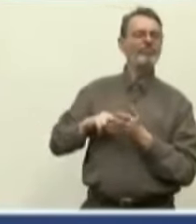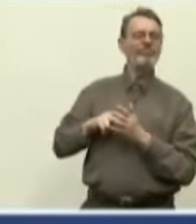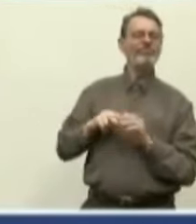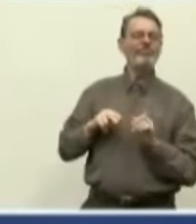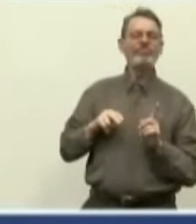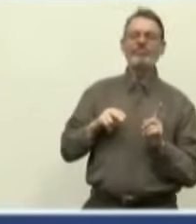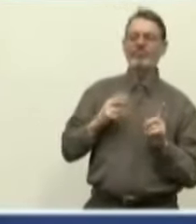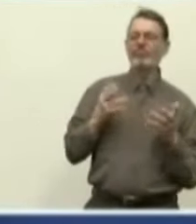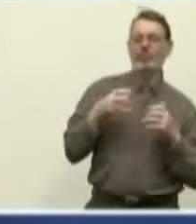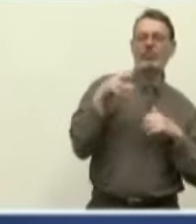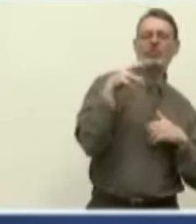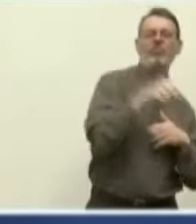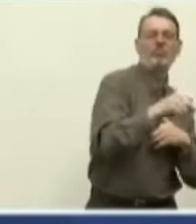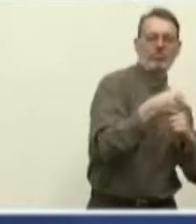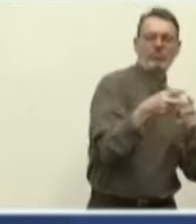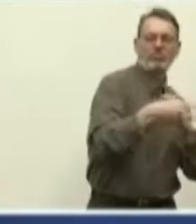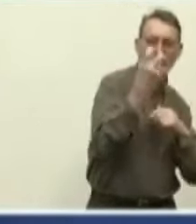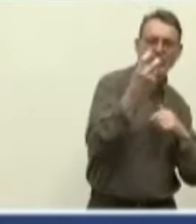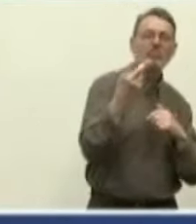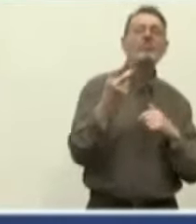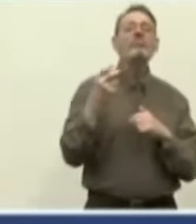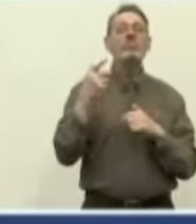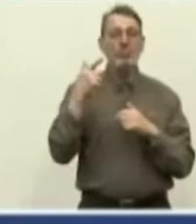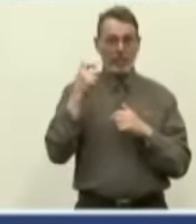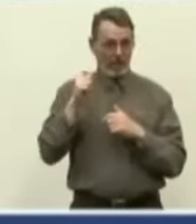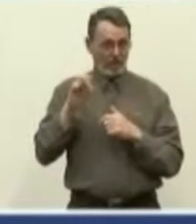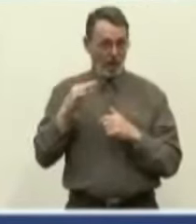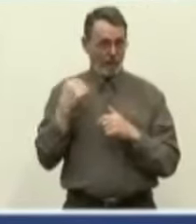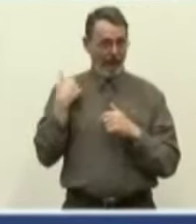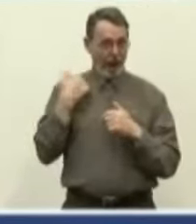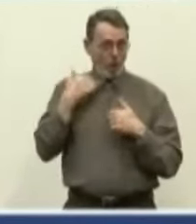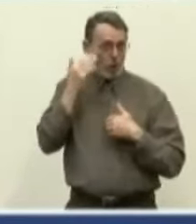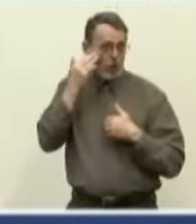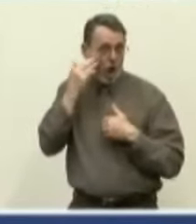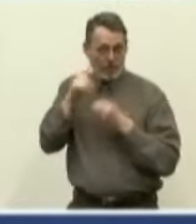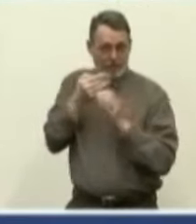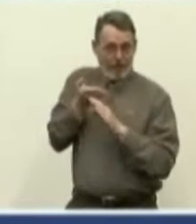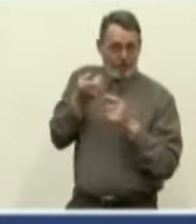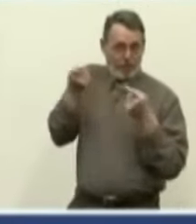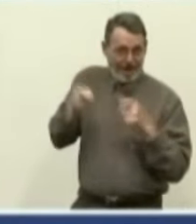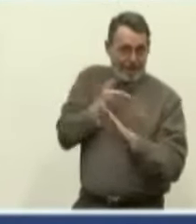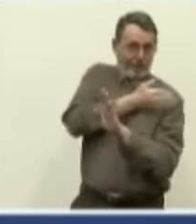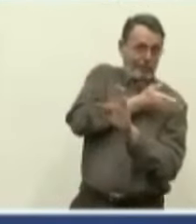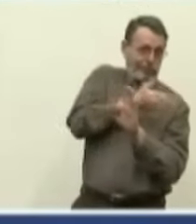a result of this broadcast and their knowledge of prior incidents, plainclothes officers from